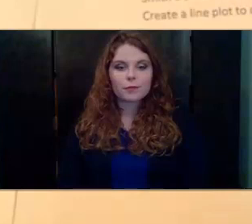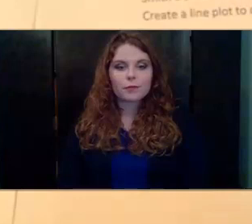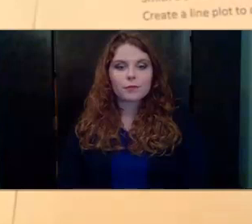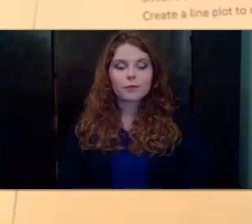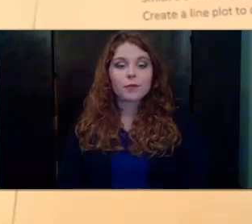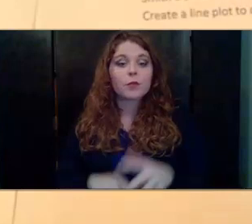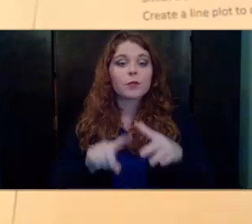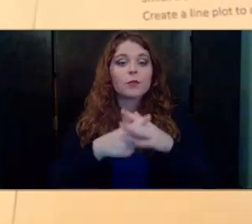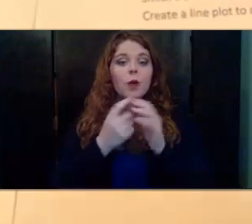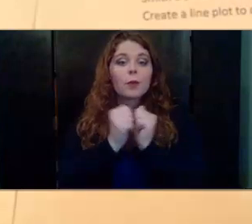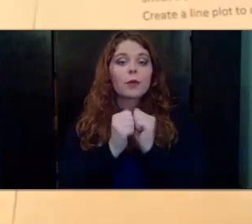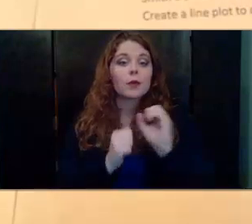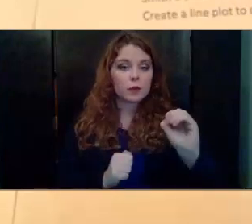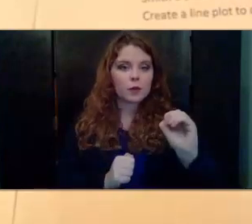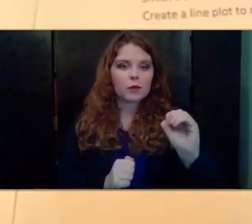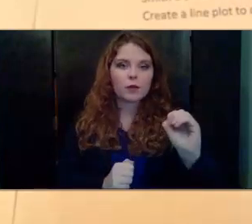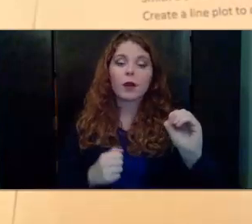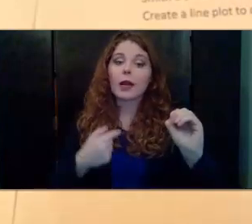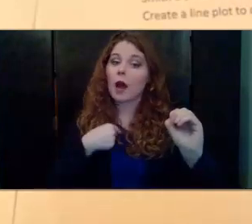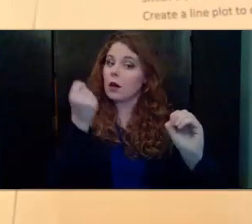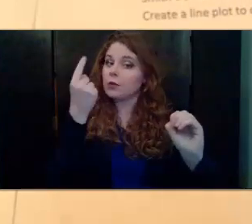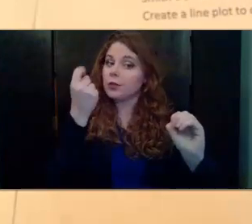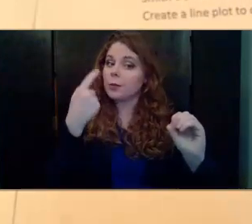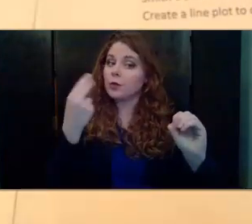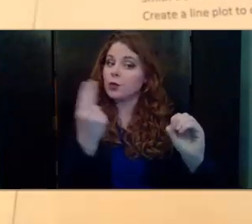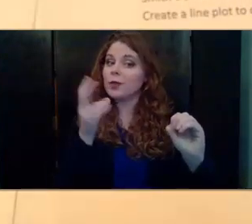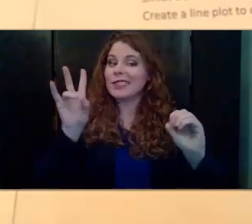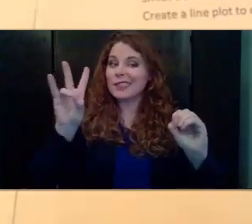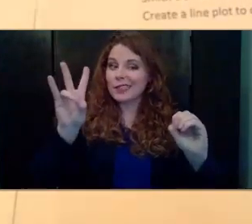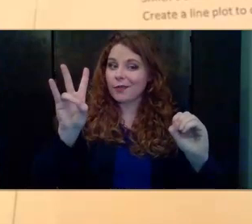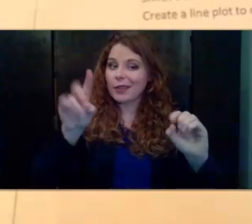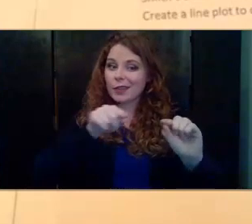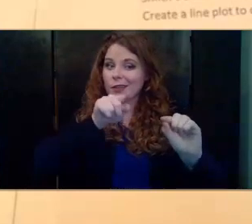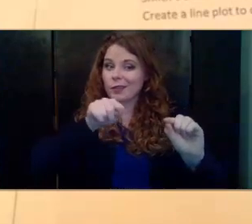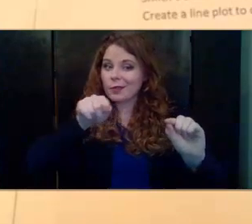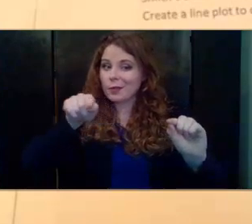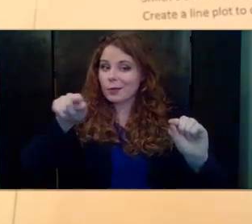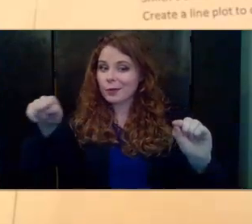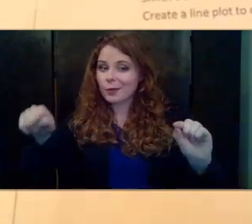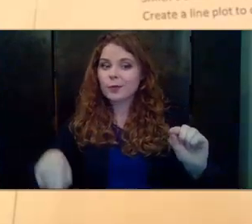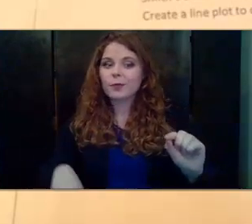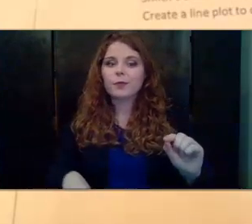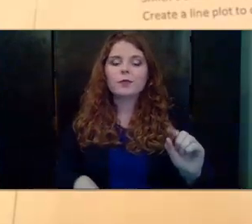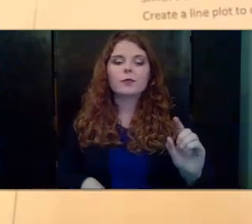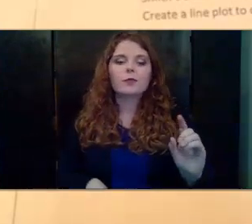And then I'm going to put 7 tick marks in between. So this represents 1/7 or